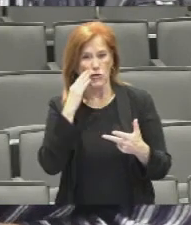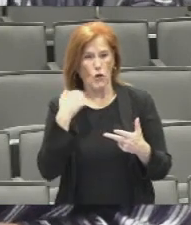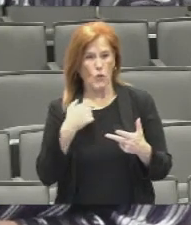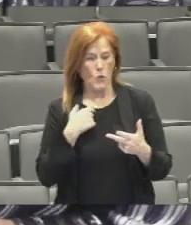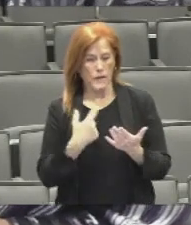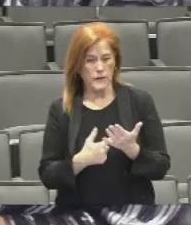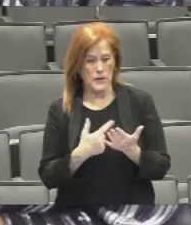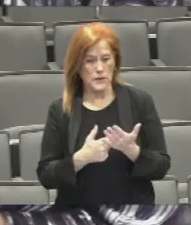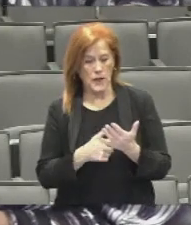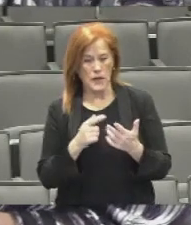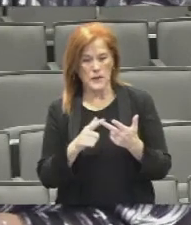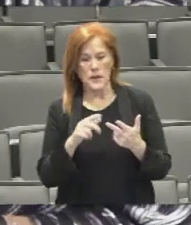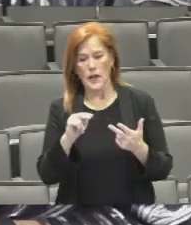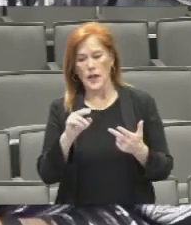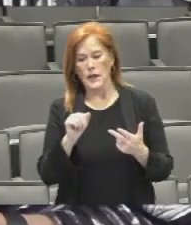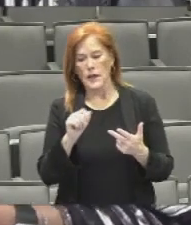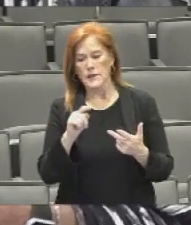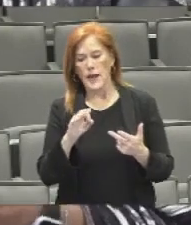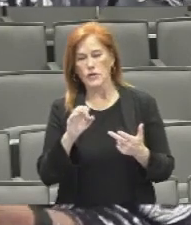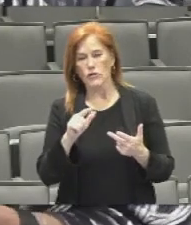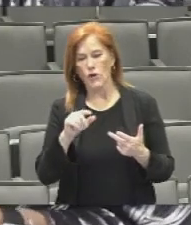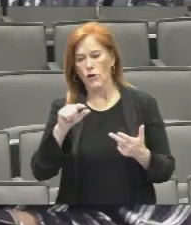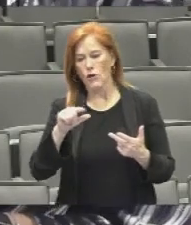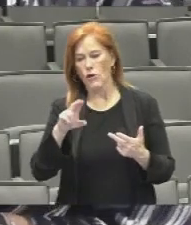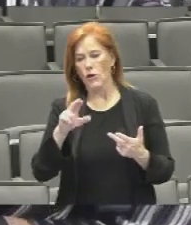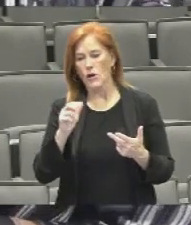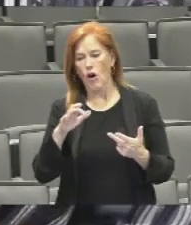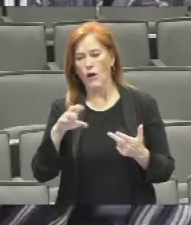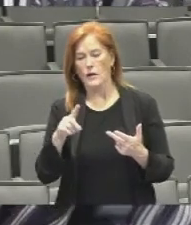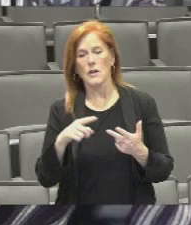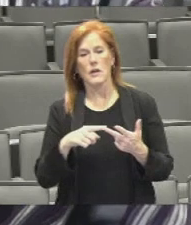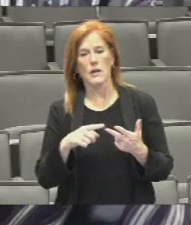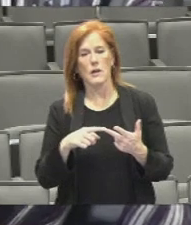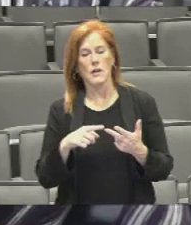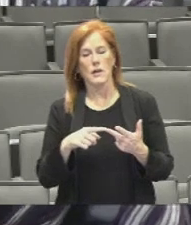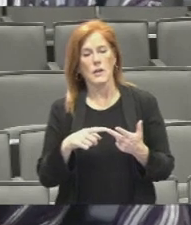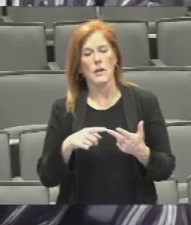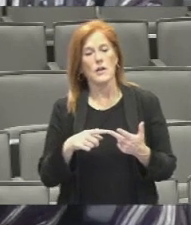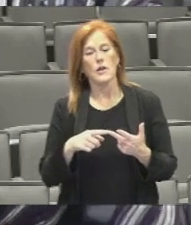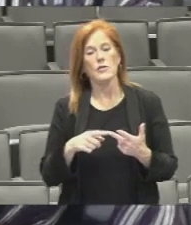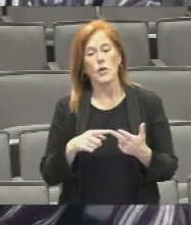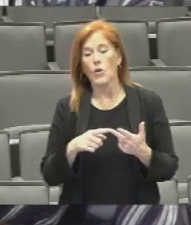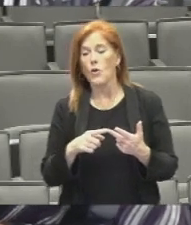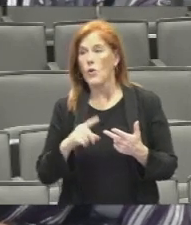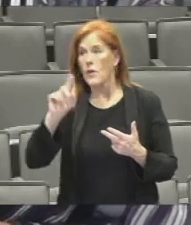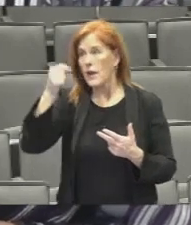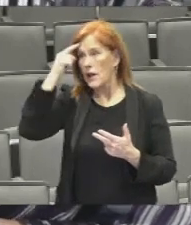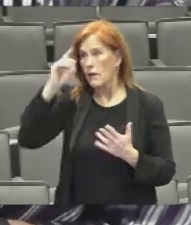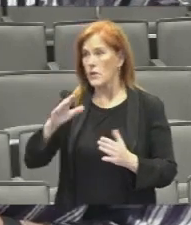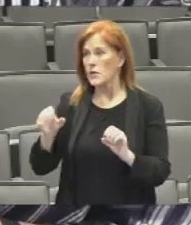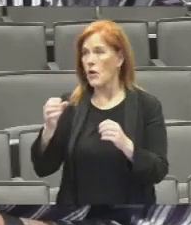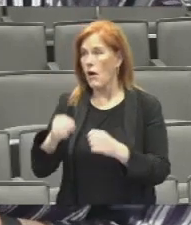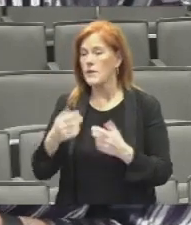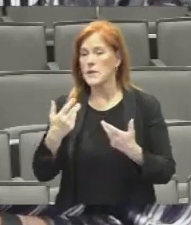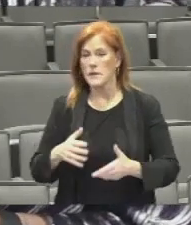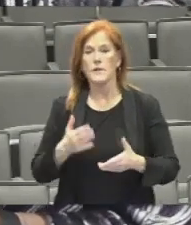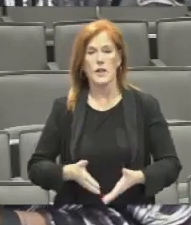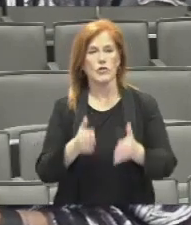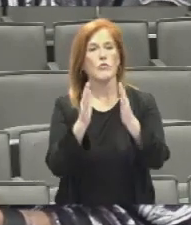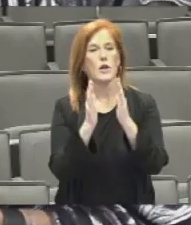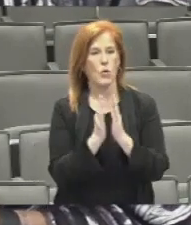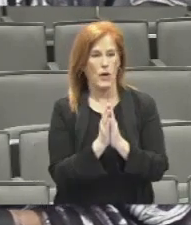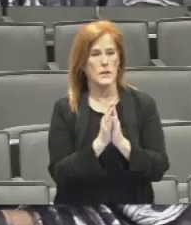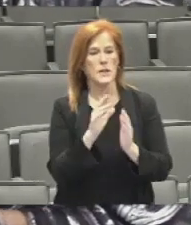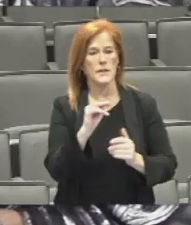about is the National Guard. So through some requests through the governor's office, the National